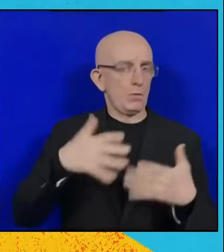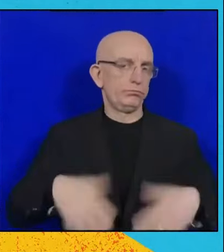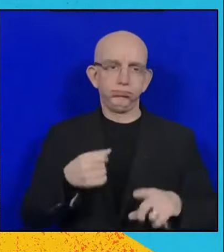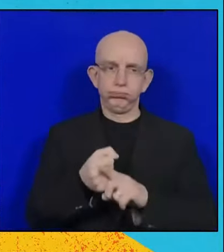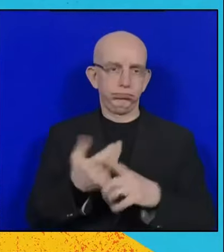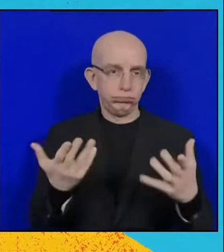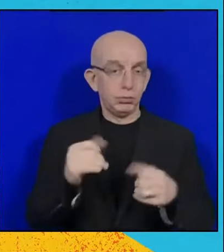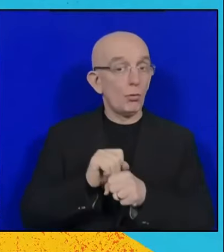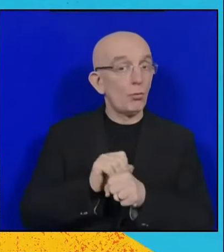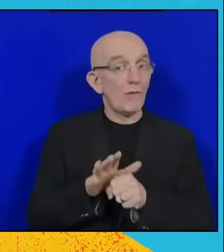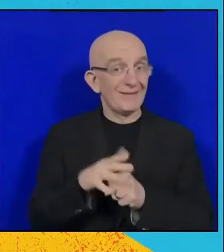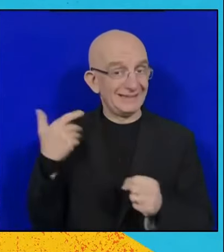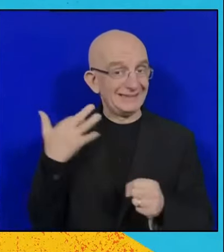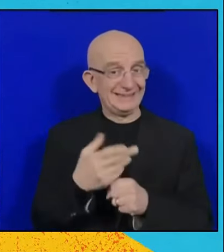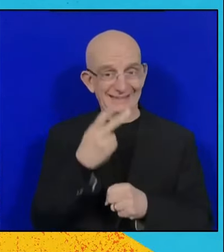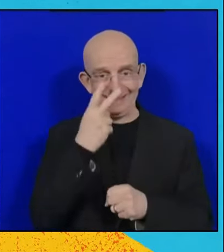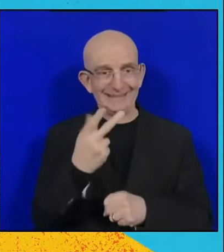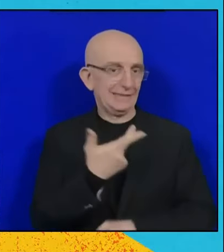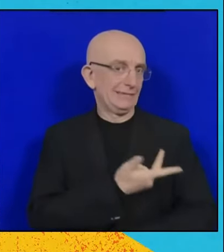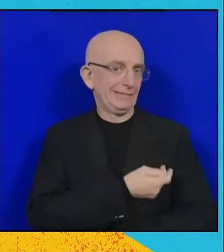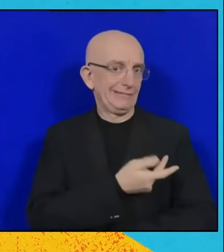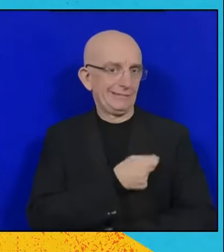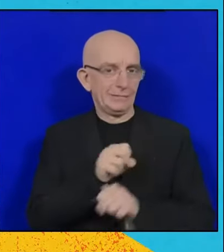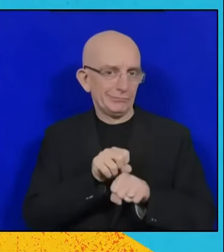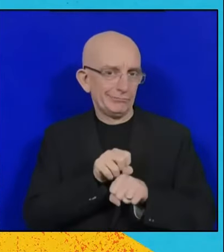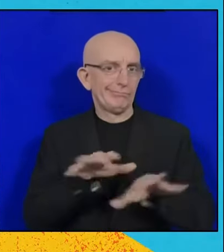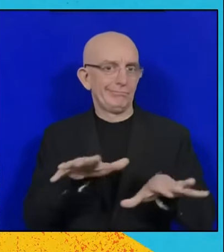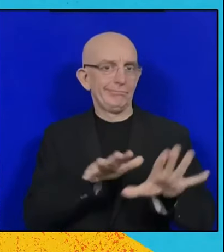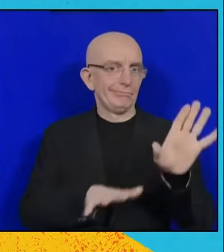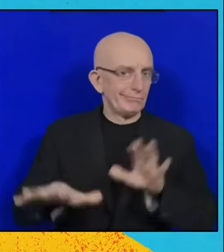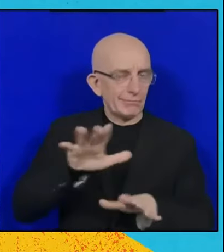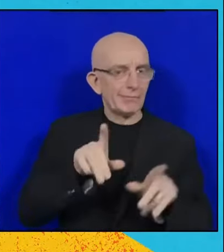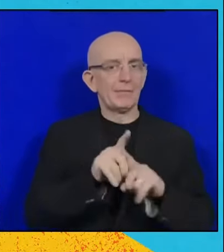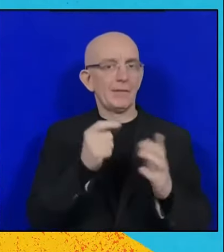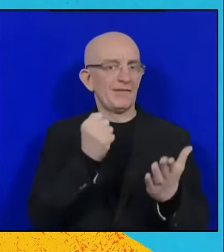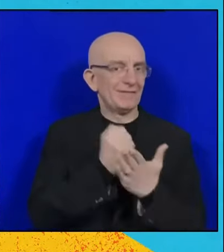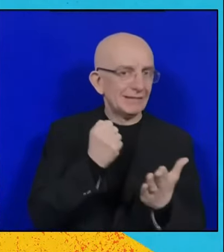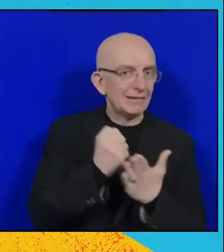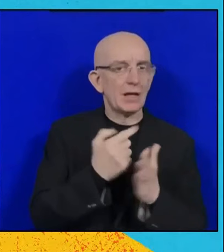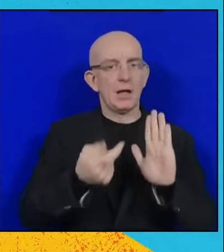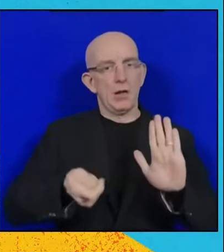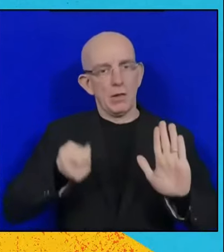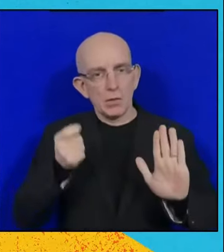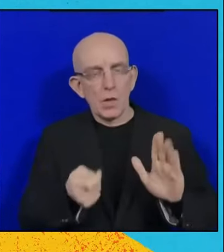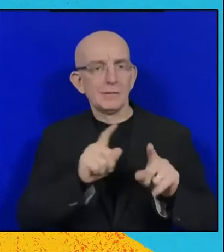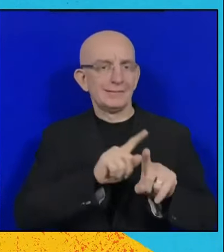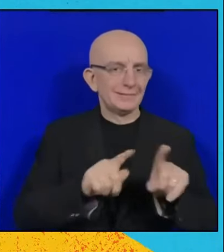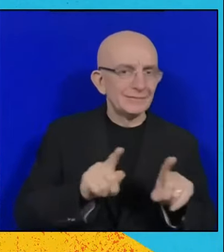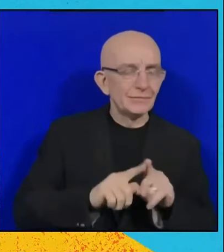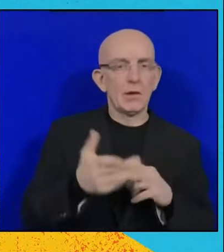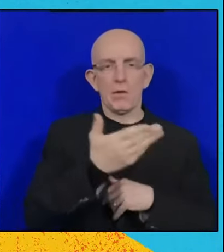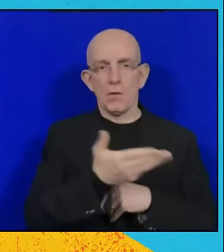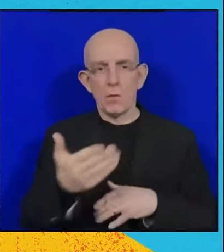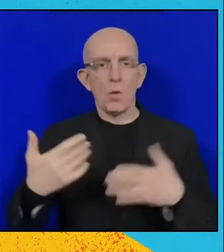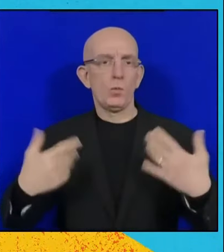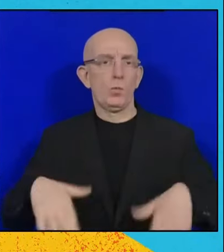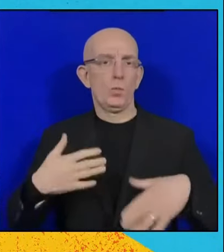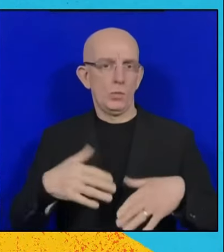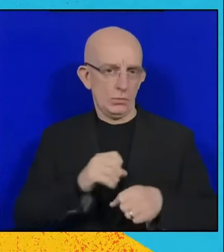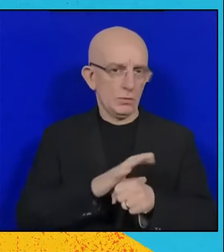and have not existed to serve everyone. And so I think this is the intersectionality that's absolutely crucial when we're looking at responding to the